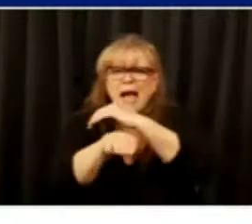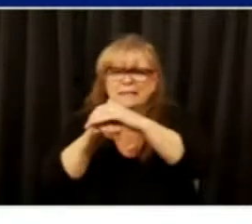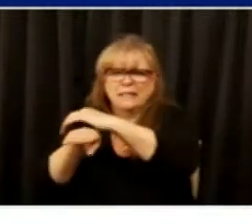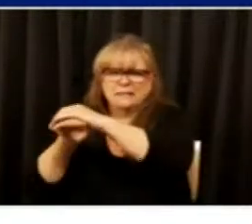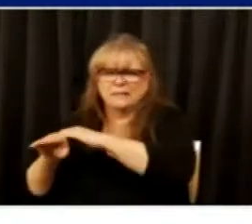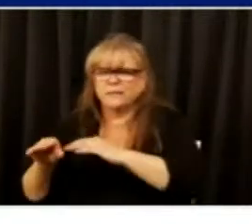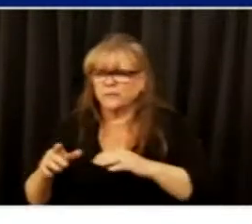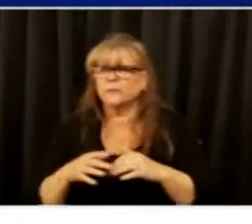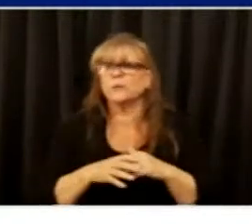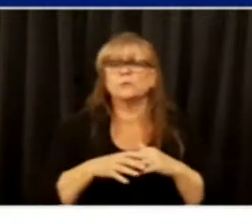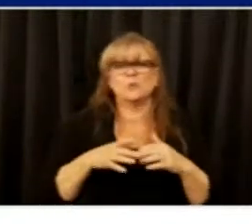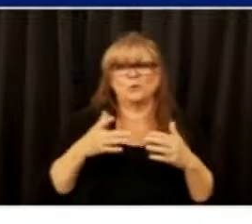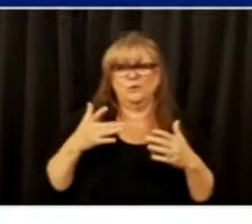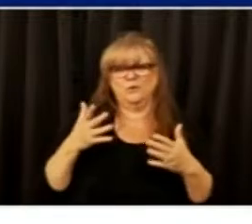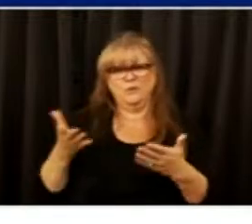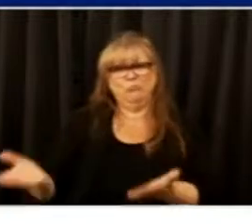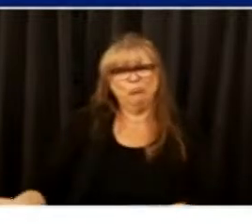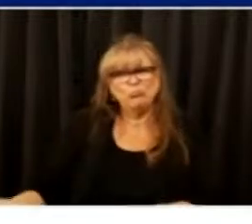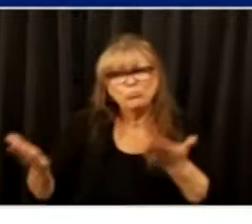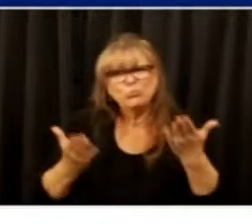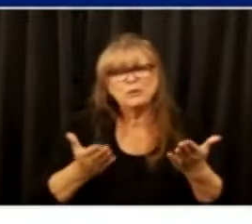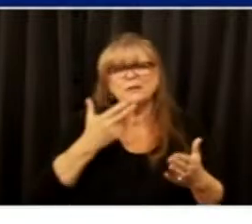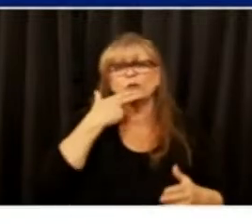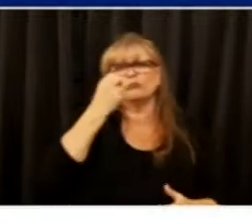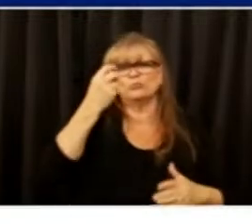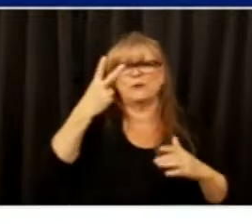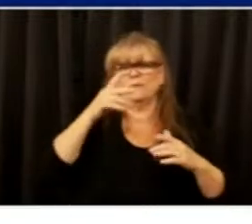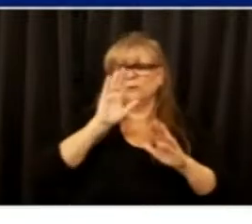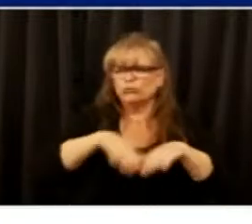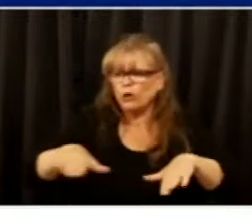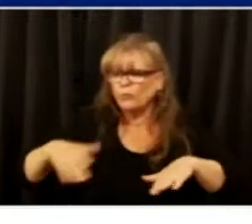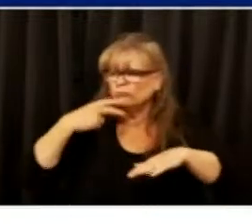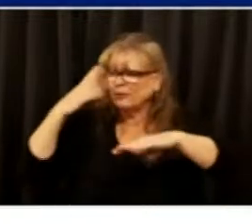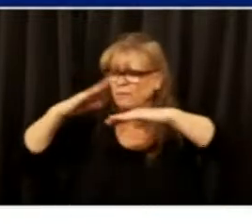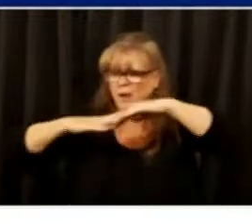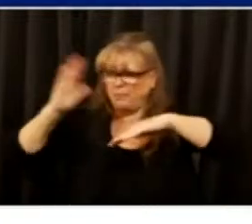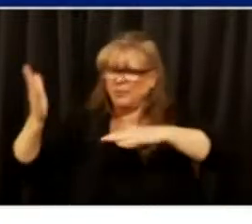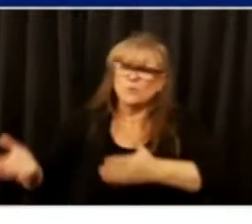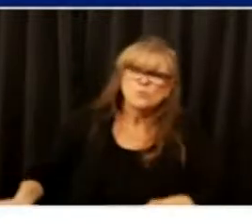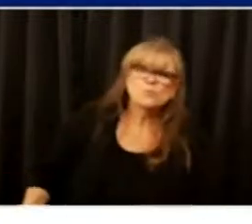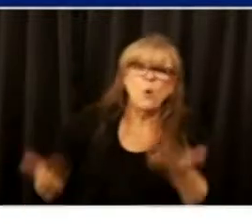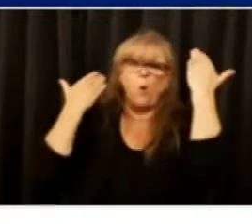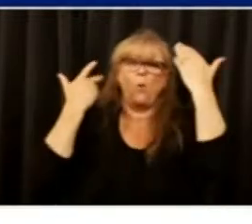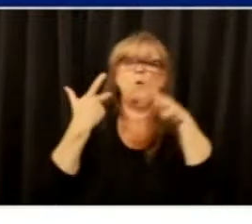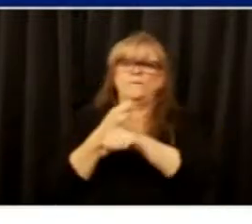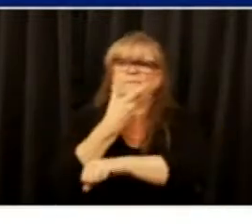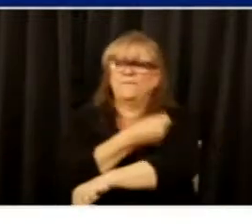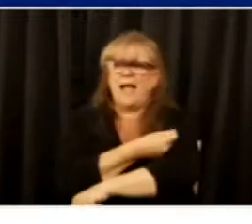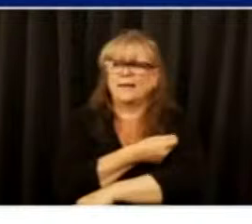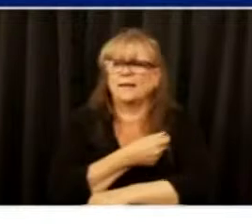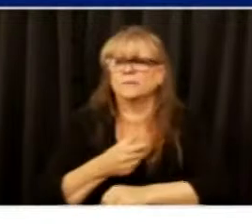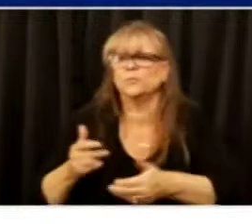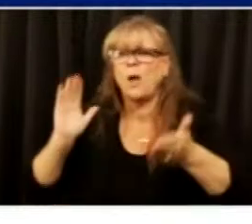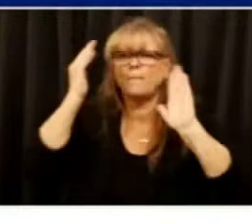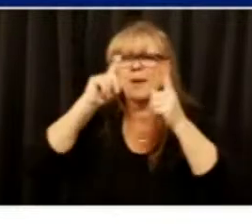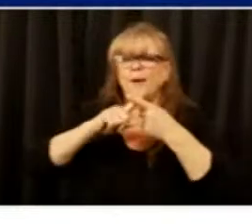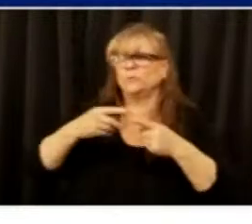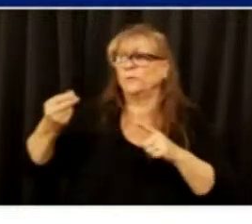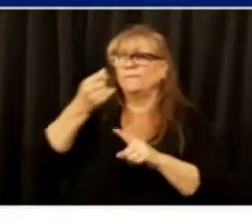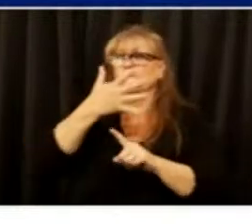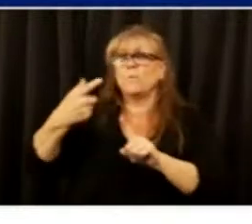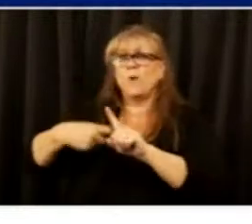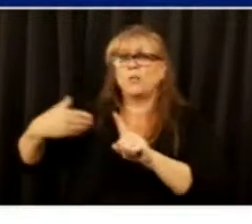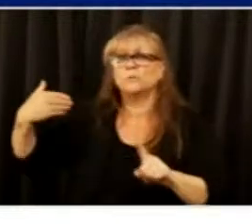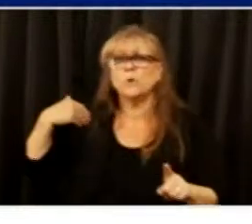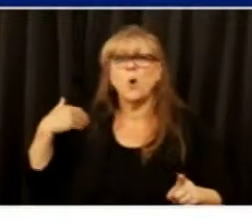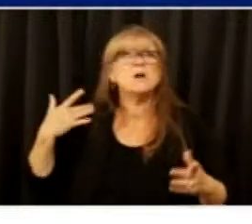12-year-old based on the scientific evidence that you've heard today. We're in a very different place than we were a few months ago, and we now have plenty of